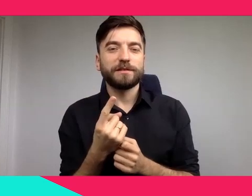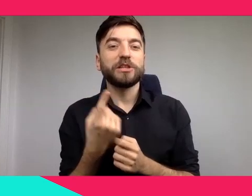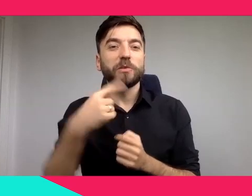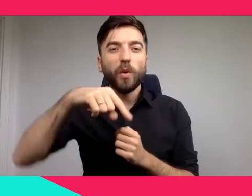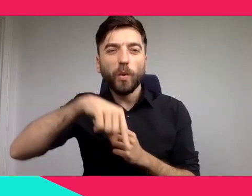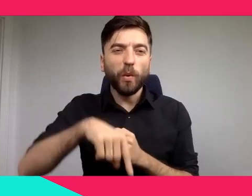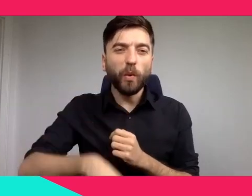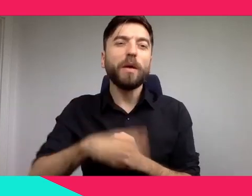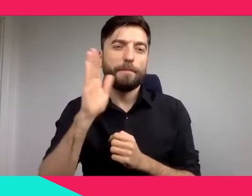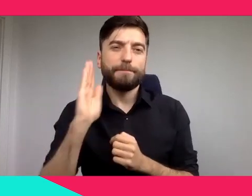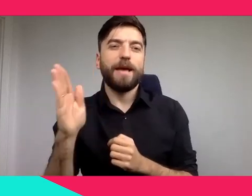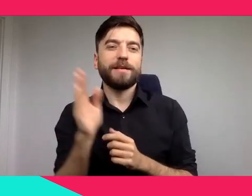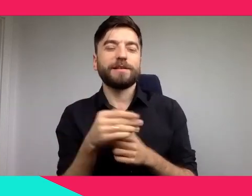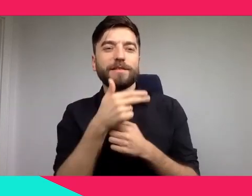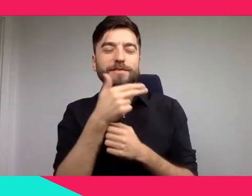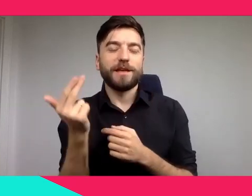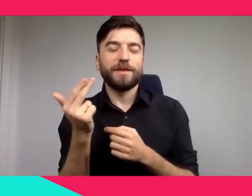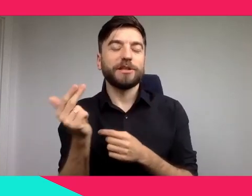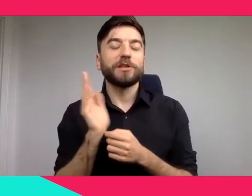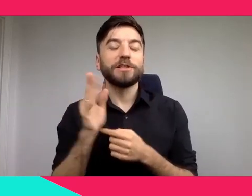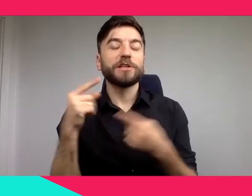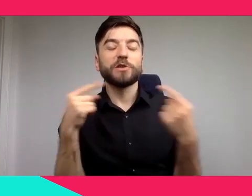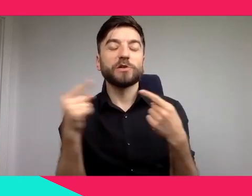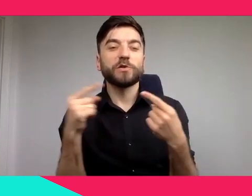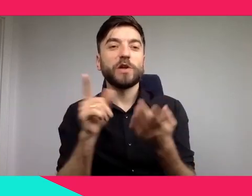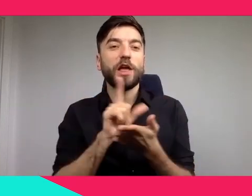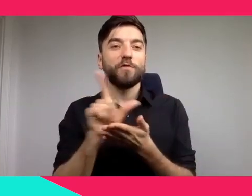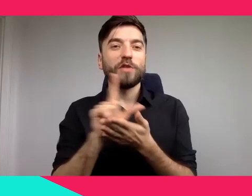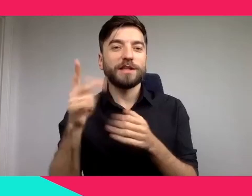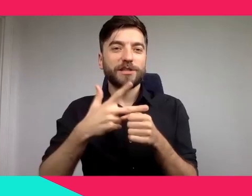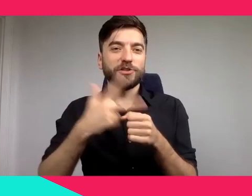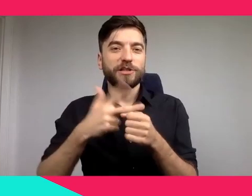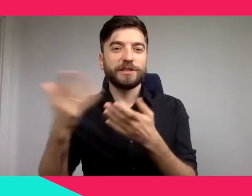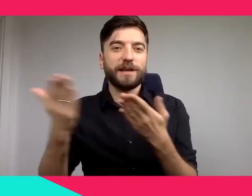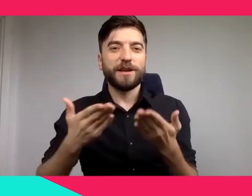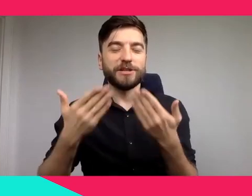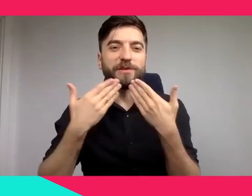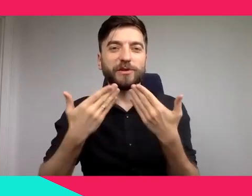will start noon. Thank you. Thank you so much.